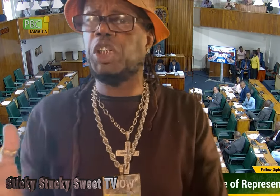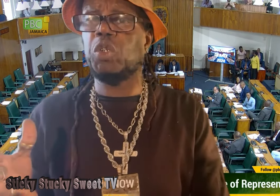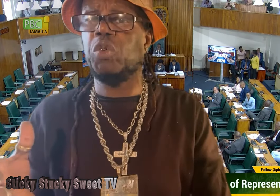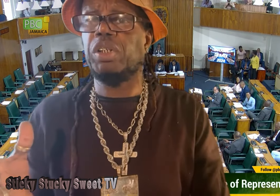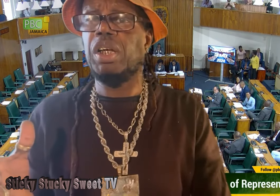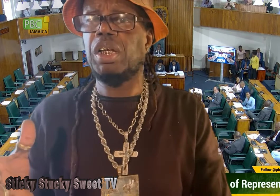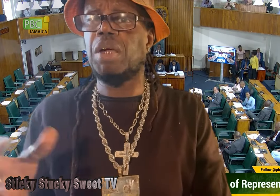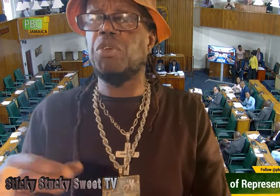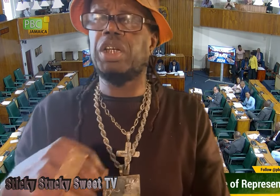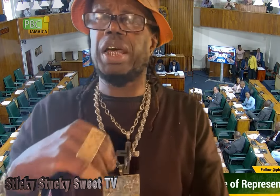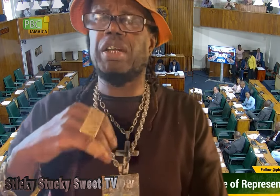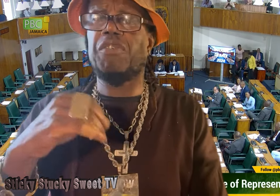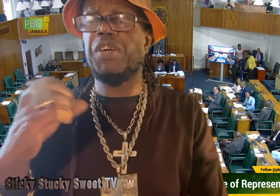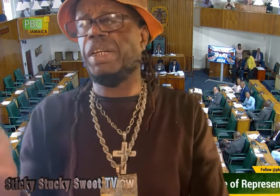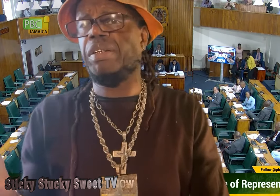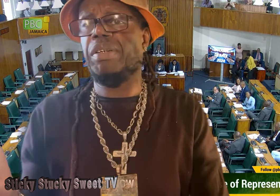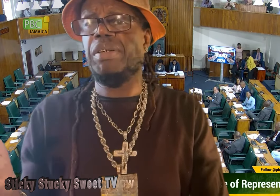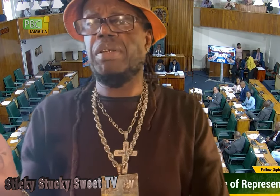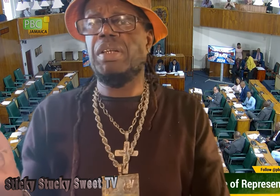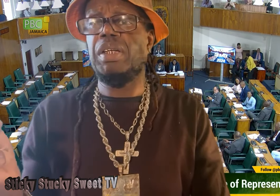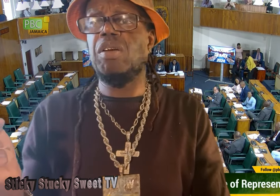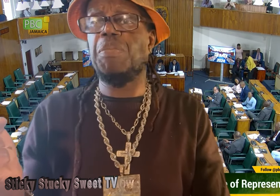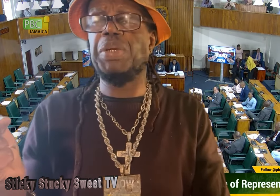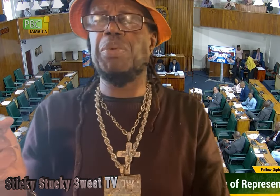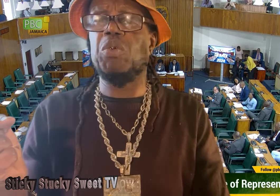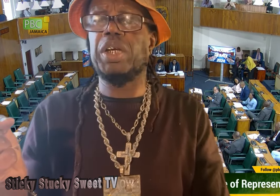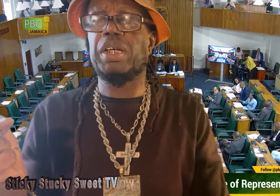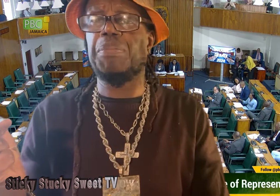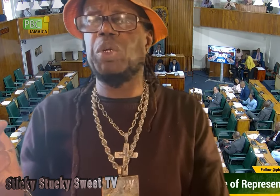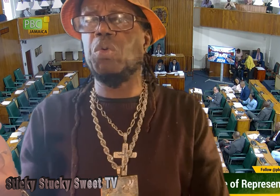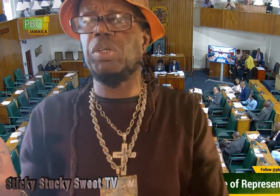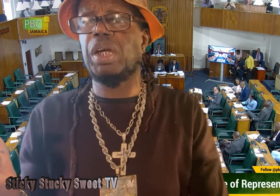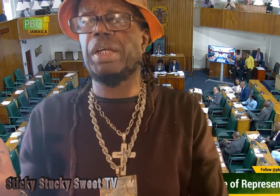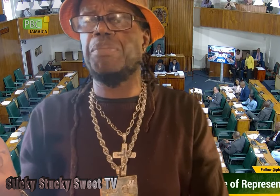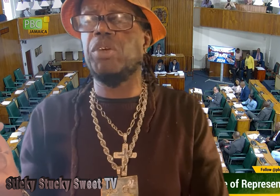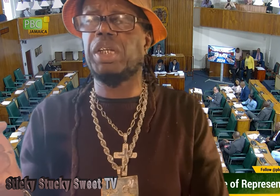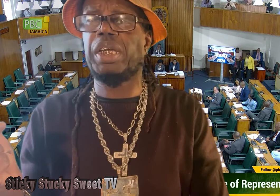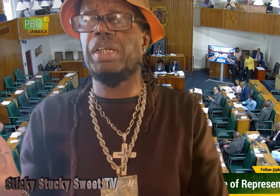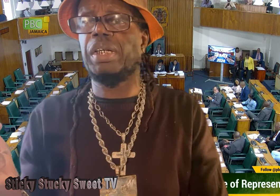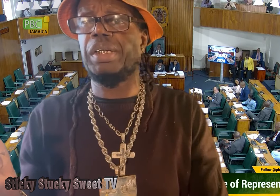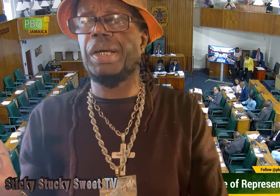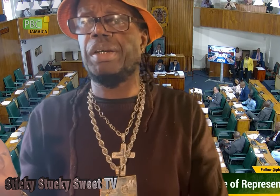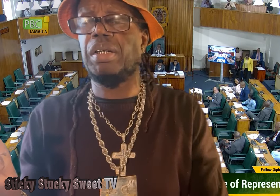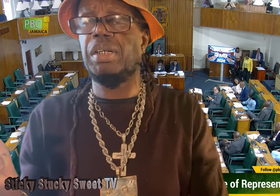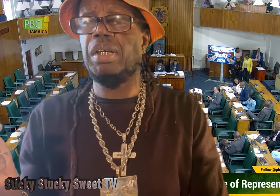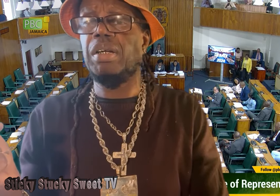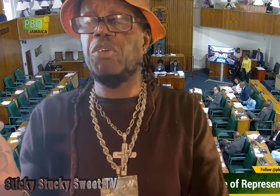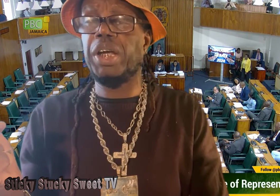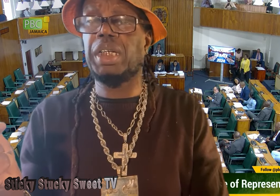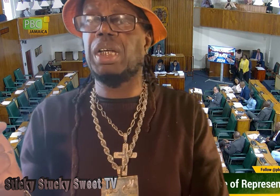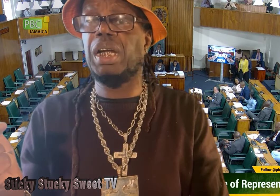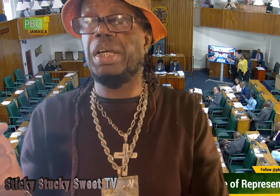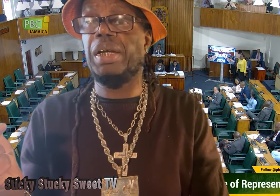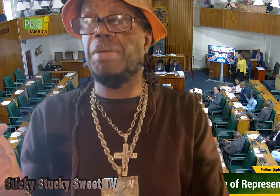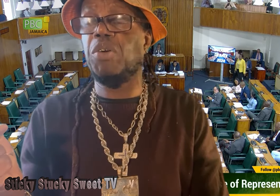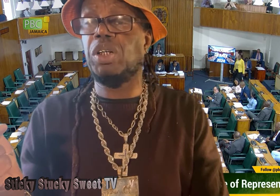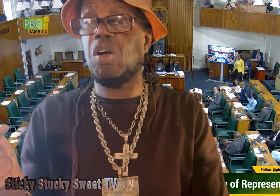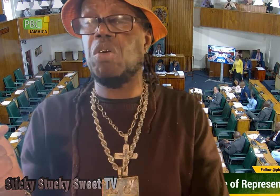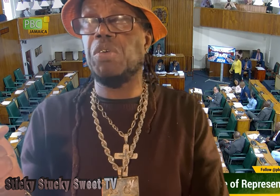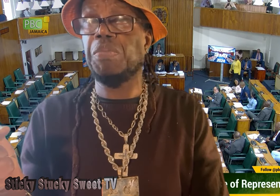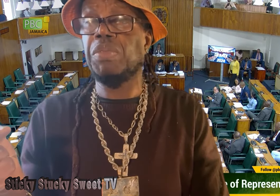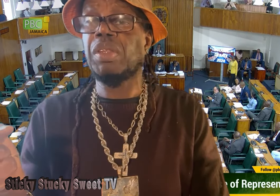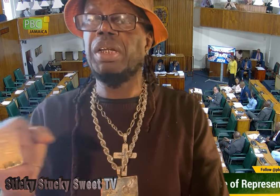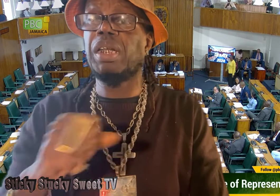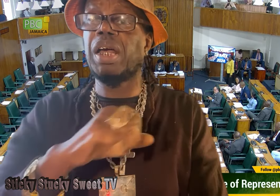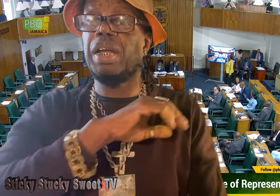talk up the truth. I used to, like, defend, you know, people who get abused, like, mostly kids and things like that. Rating and Lele. But